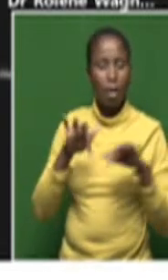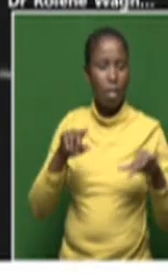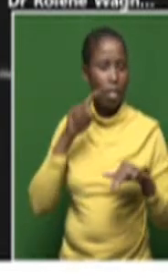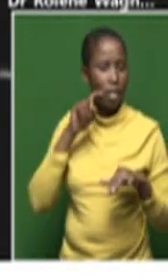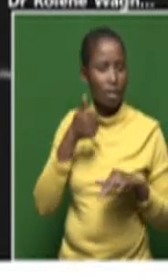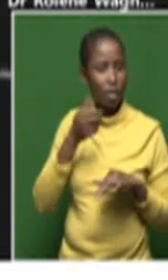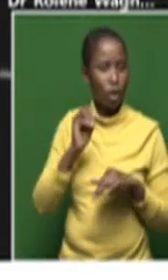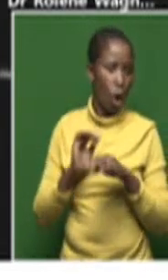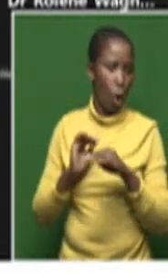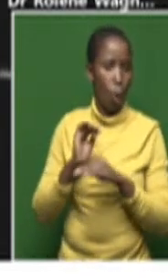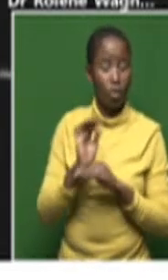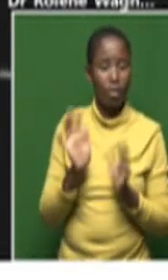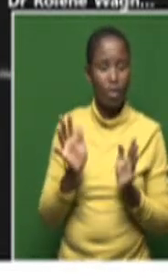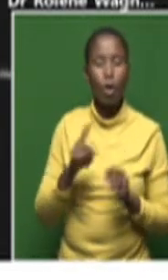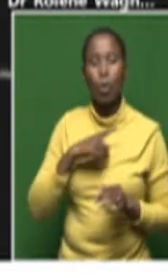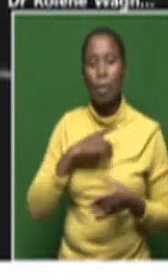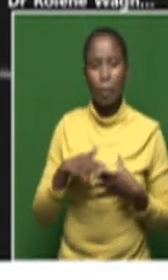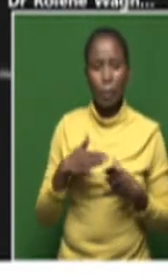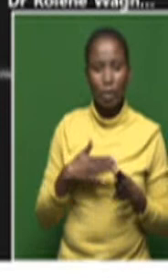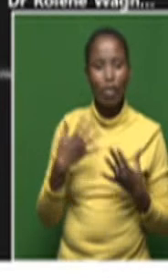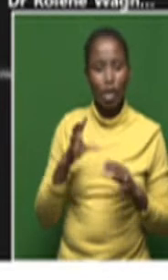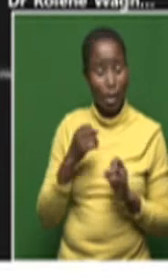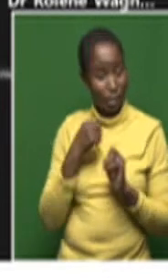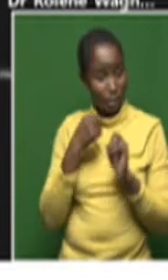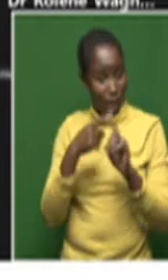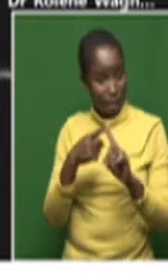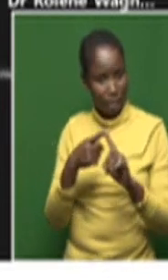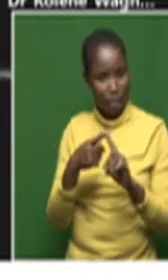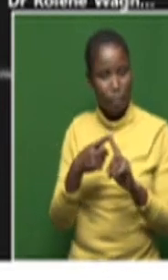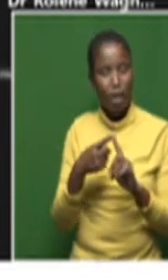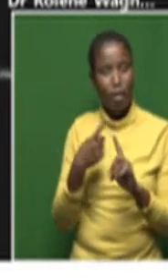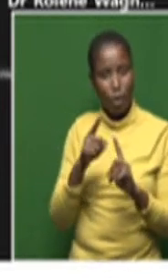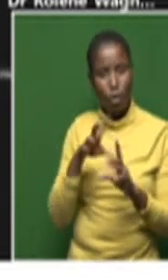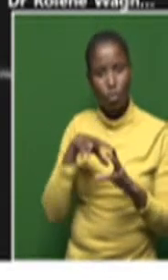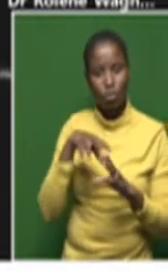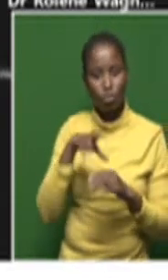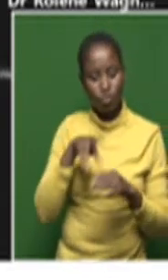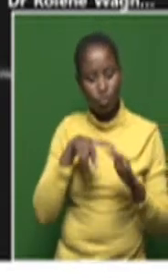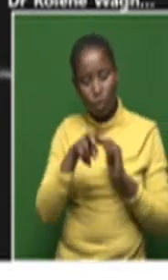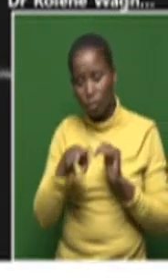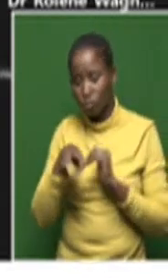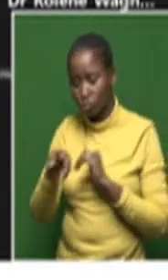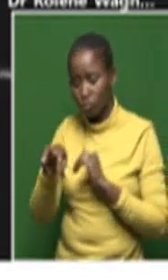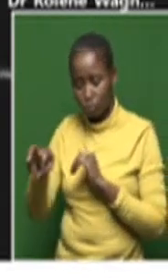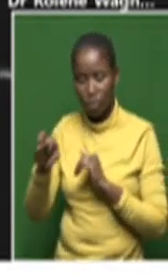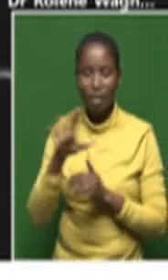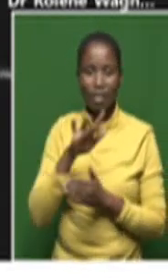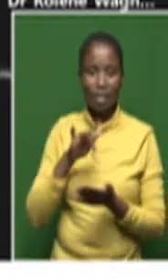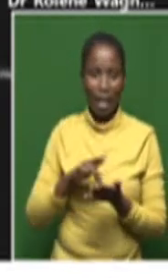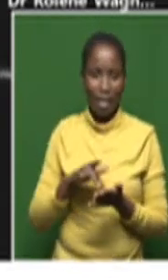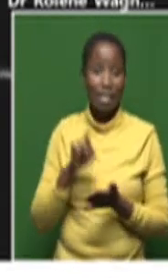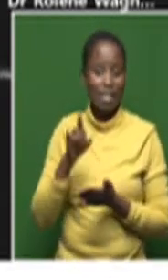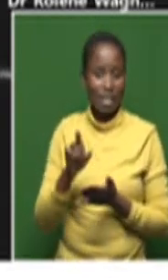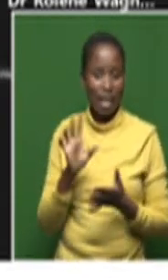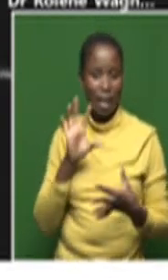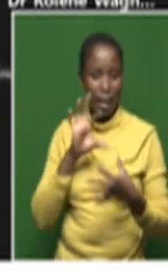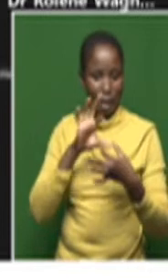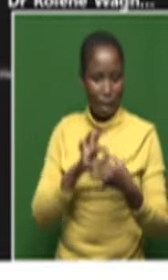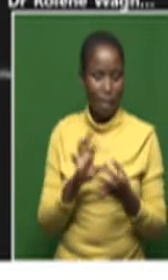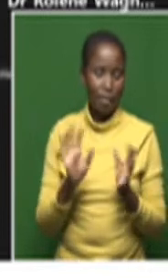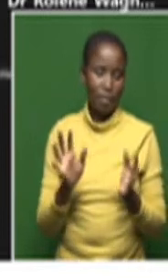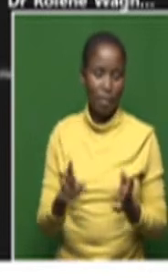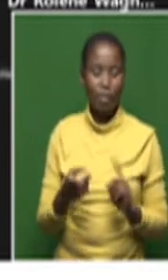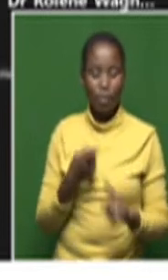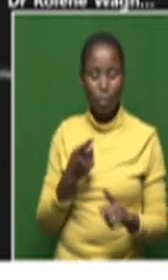vaccinated, because we specifically targeted and went out, did outreach visits to these sites. These sites were linked to our